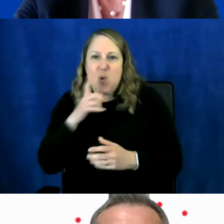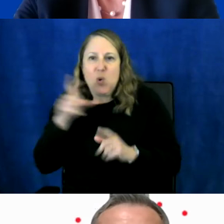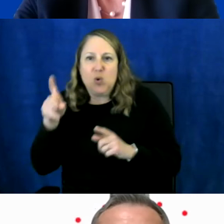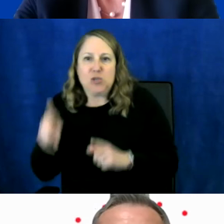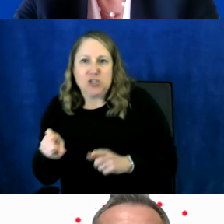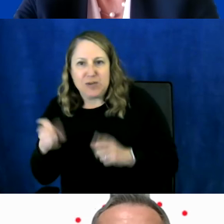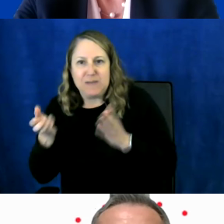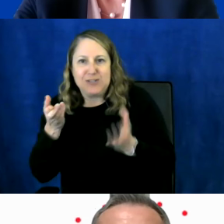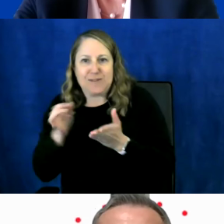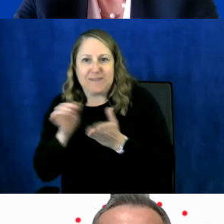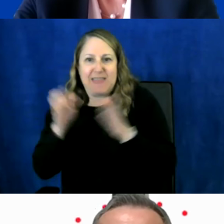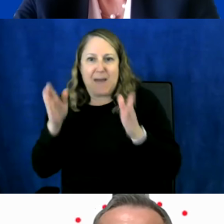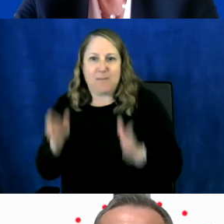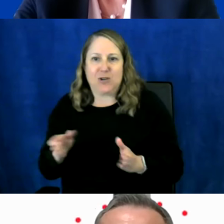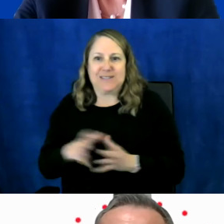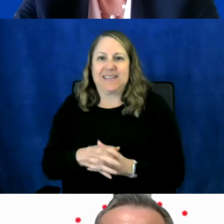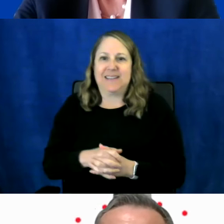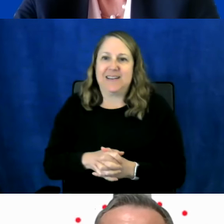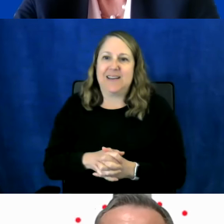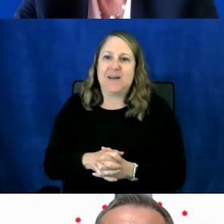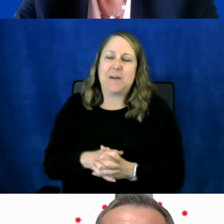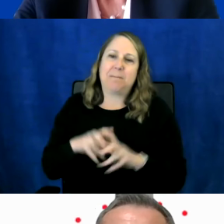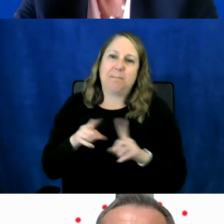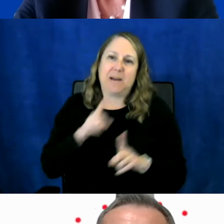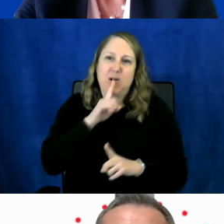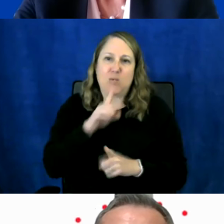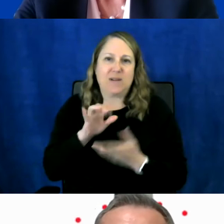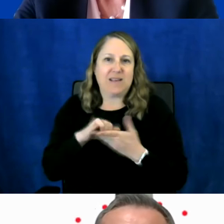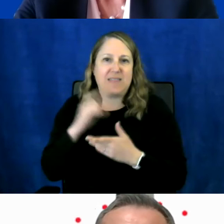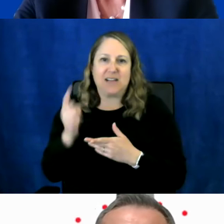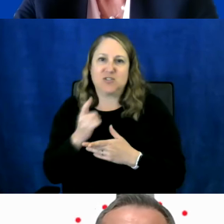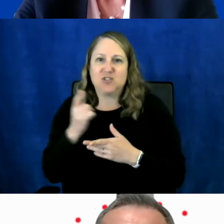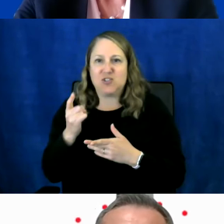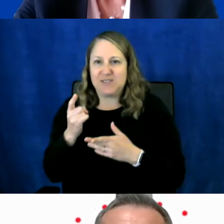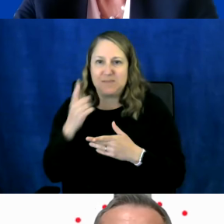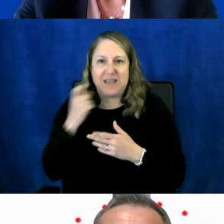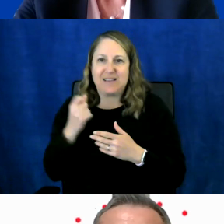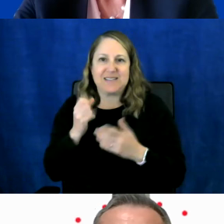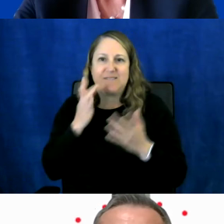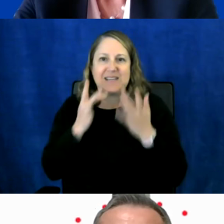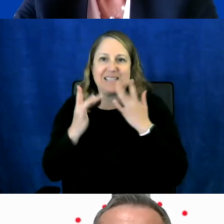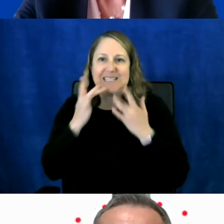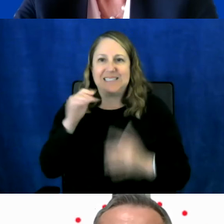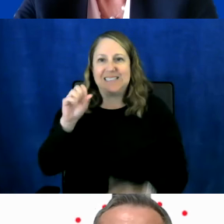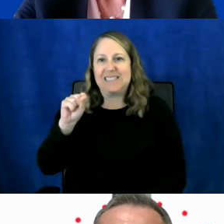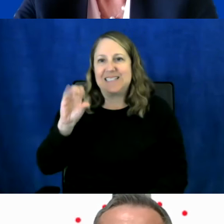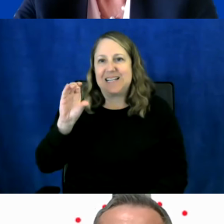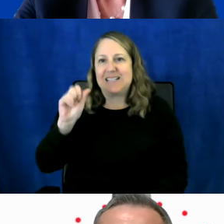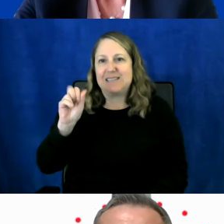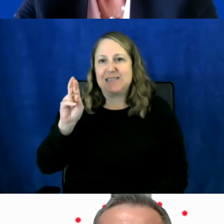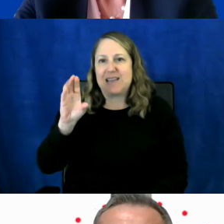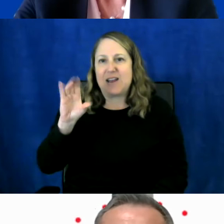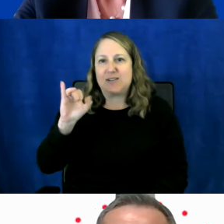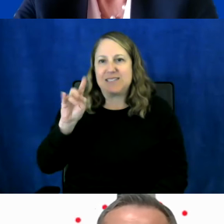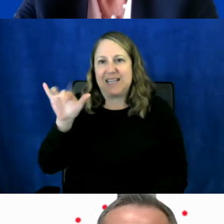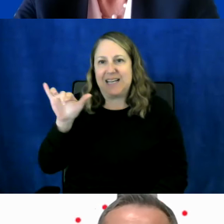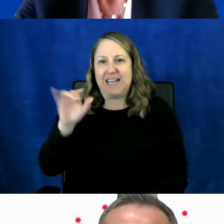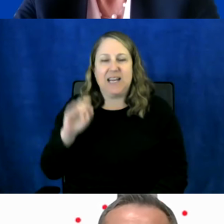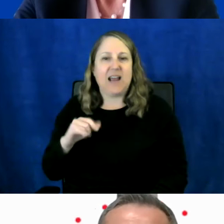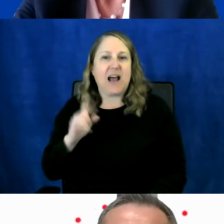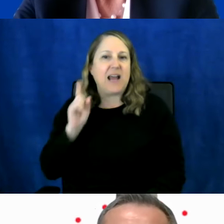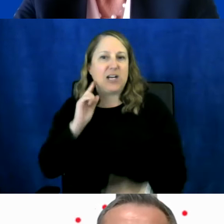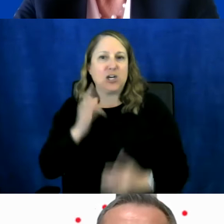consumer. In reality, that just comes down to a fight over scarcity. And the concerns that I hear within developmental